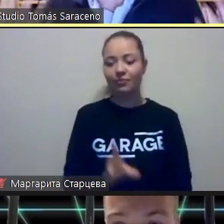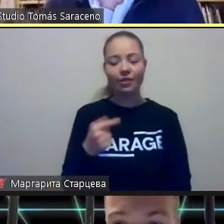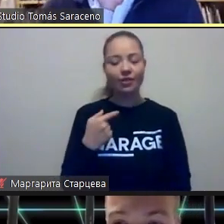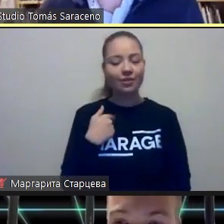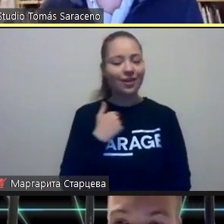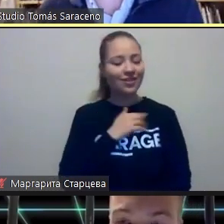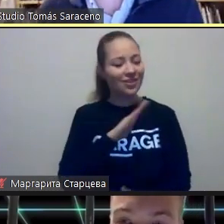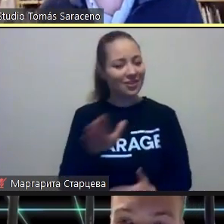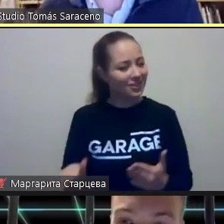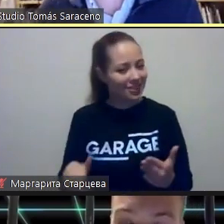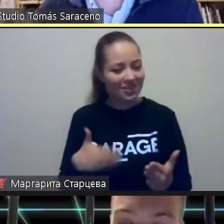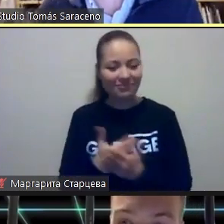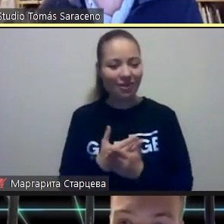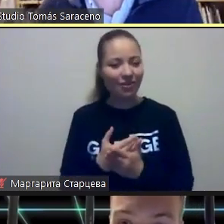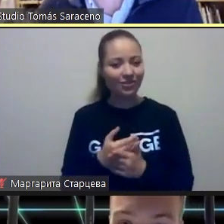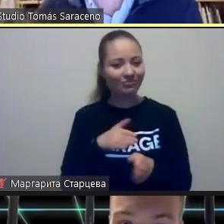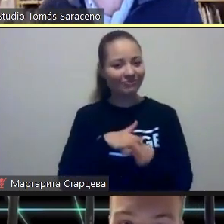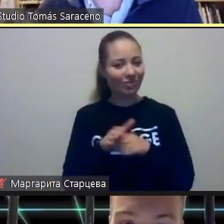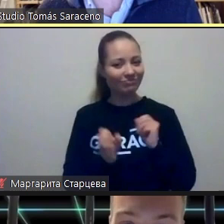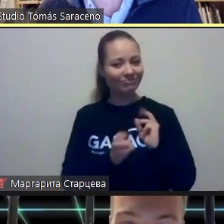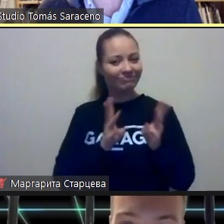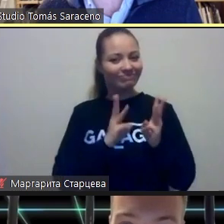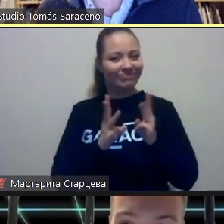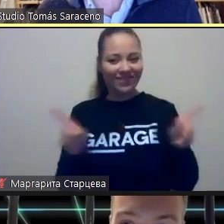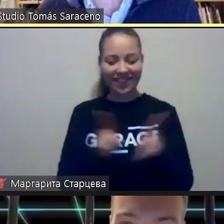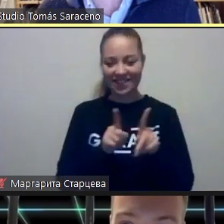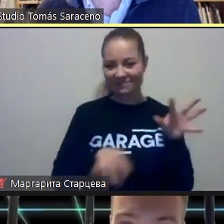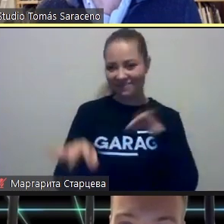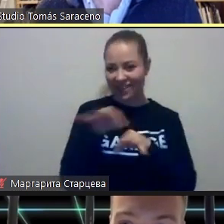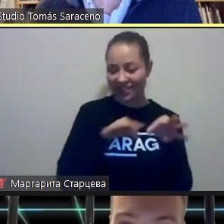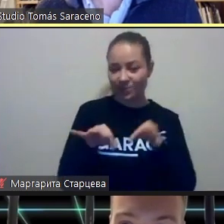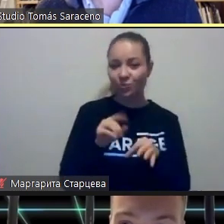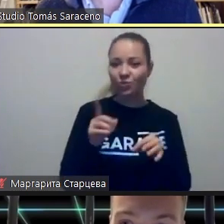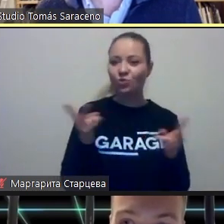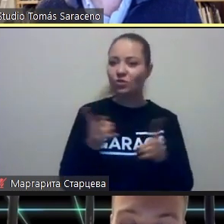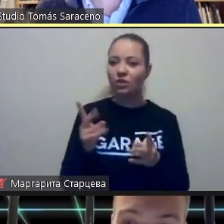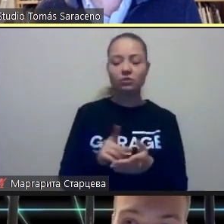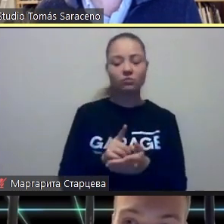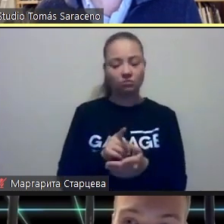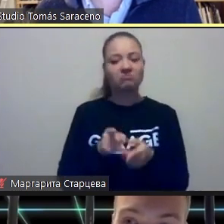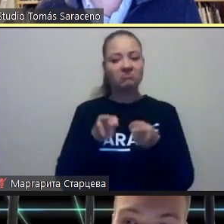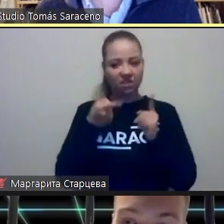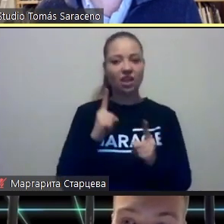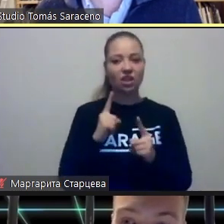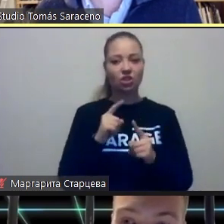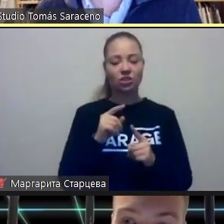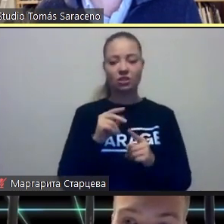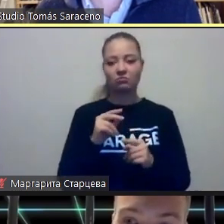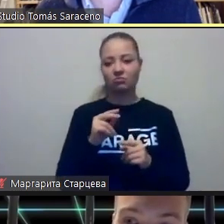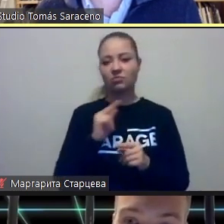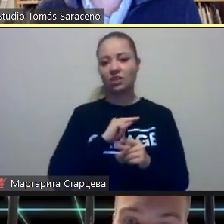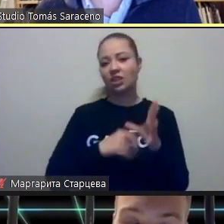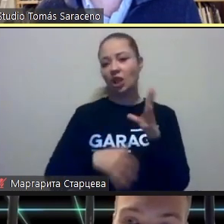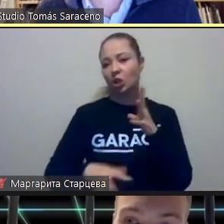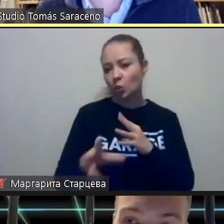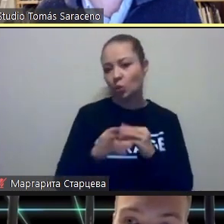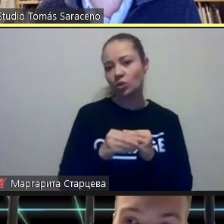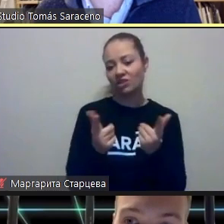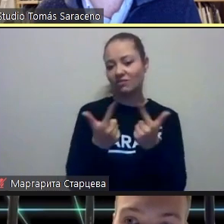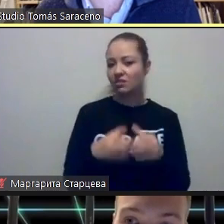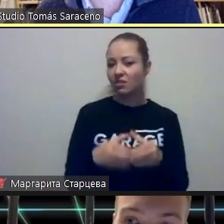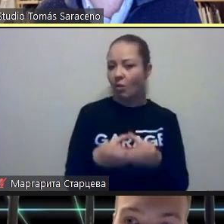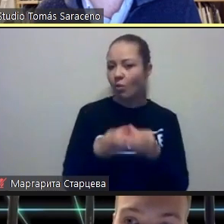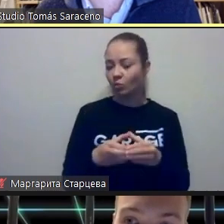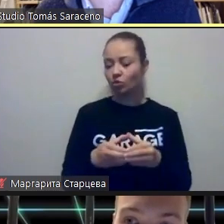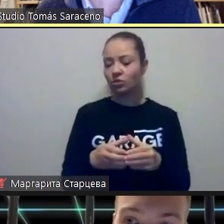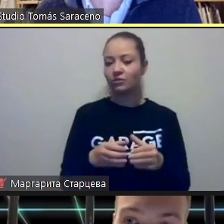That's what it needs to think. You know, and it's you know, it's still you know, we inherit